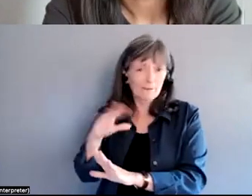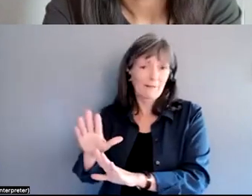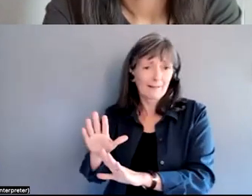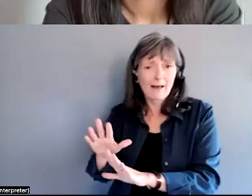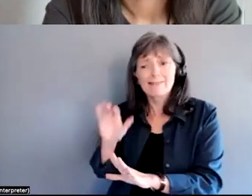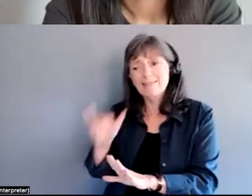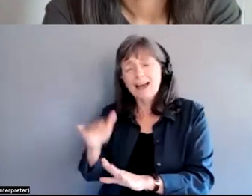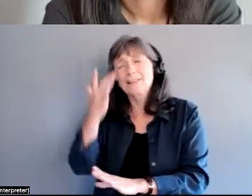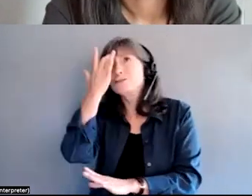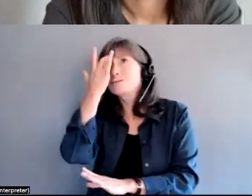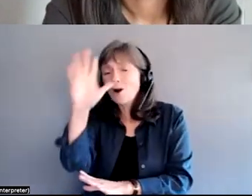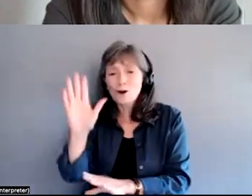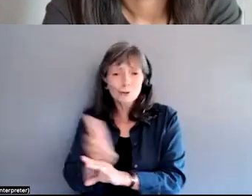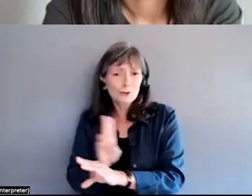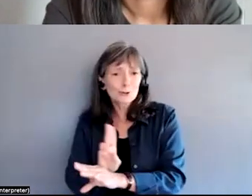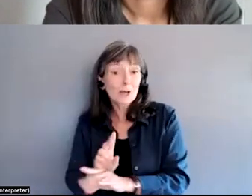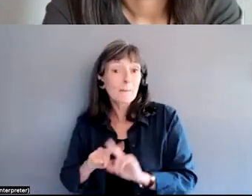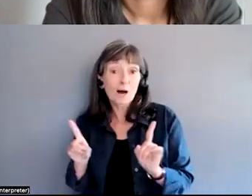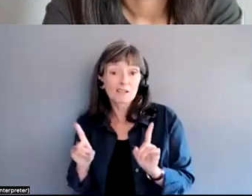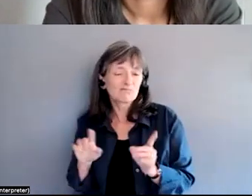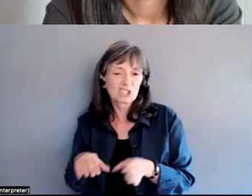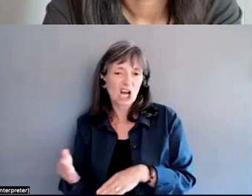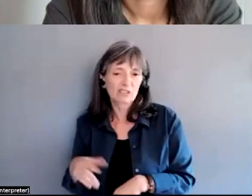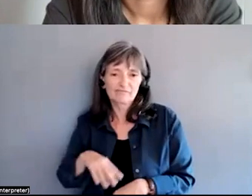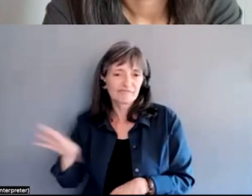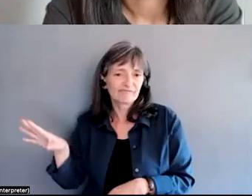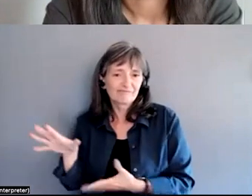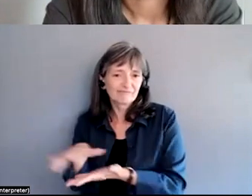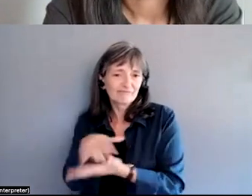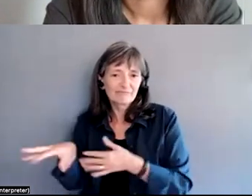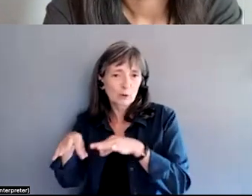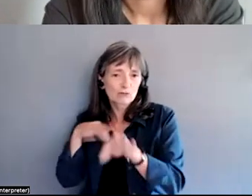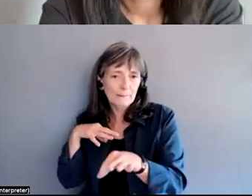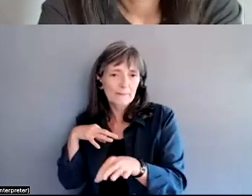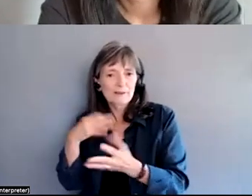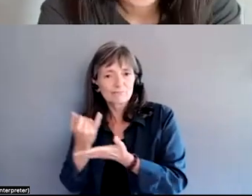so smart. Anywho, time to die. Onto the shelf.